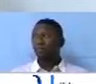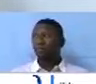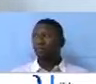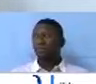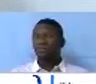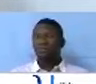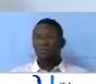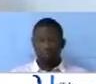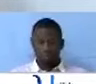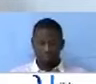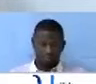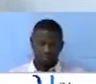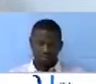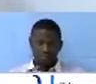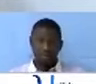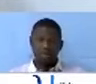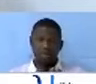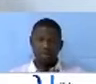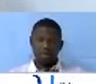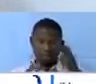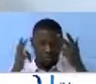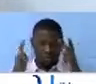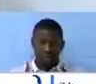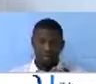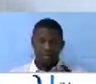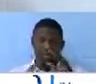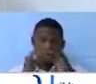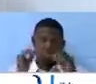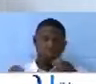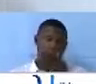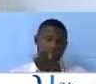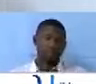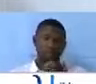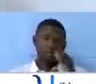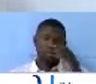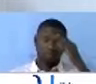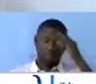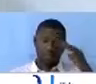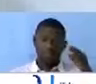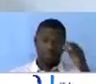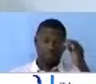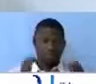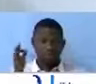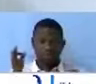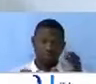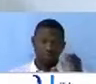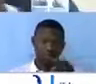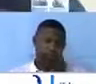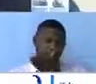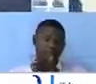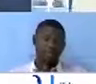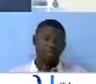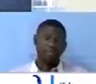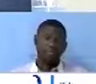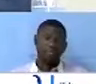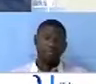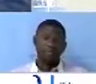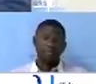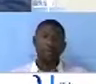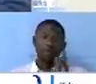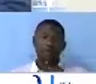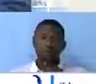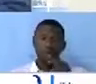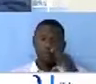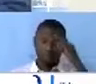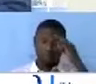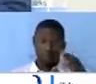Apart from that, you have the legal office there, the law and Ministry of Justice. Yes, but the Ministry of Justice was not told